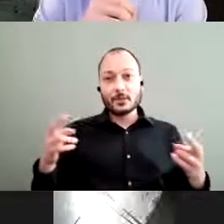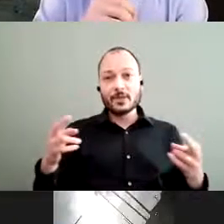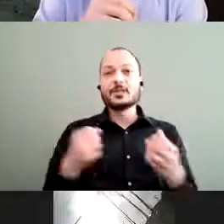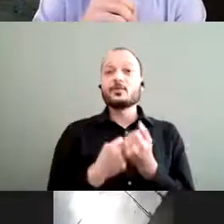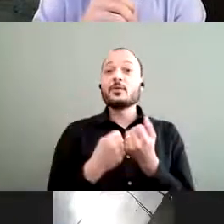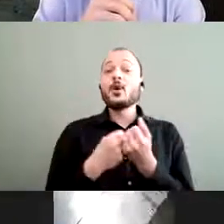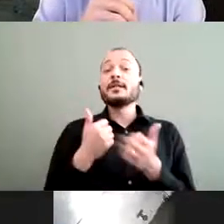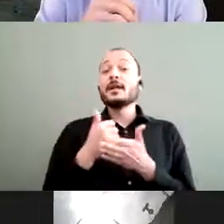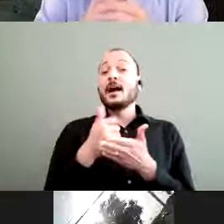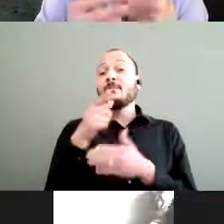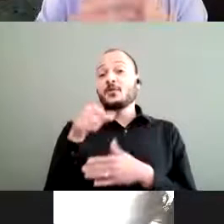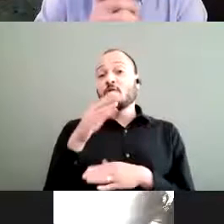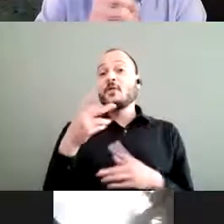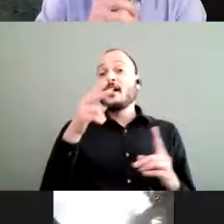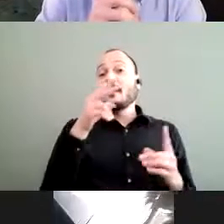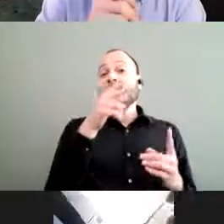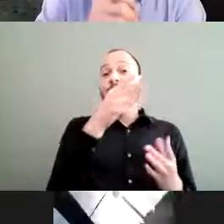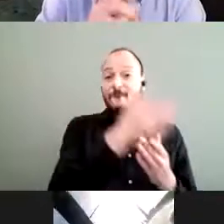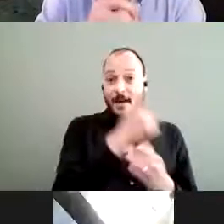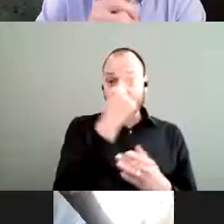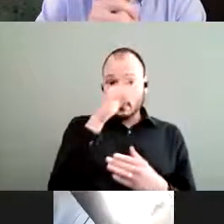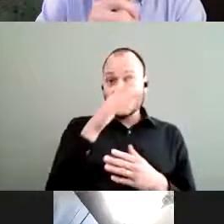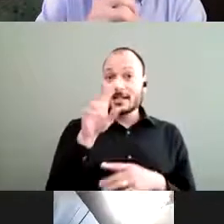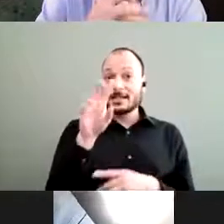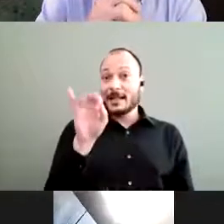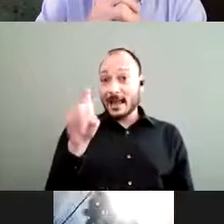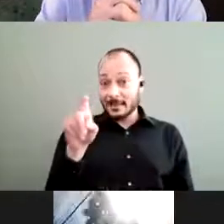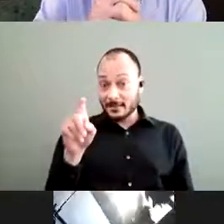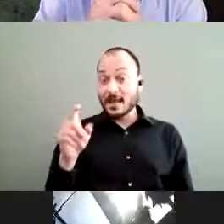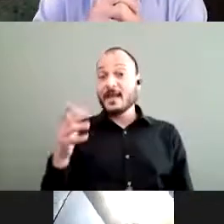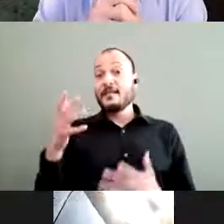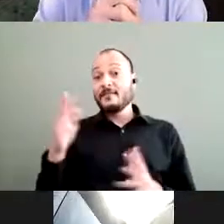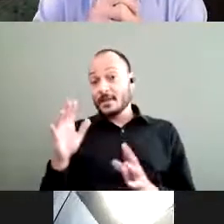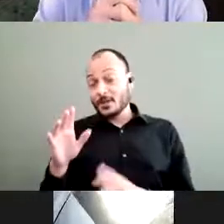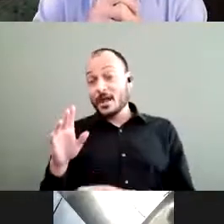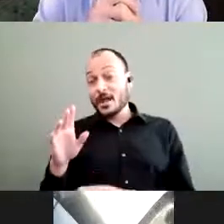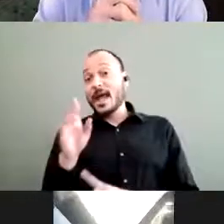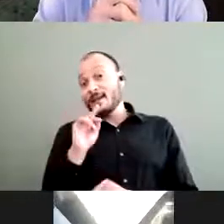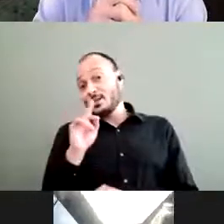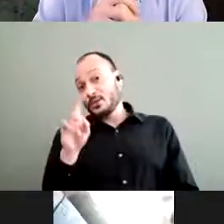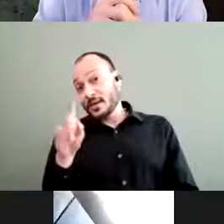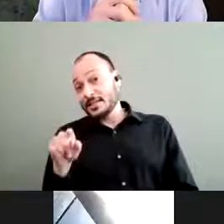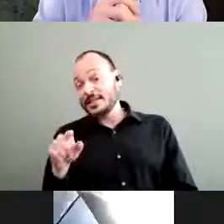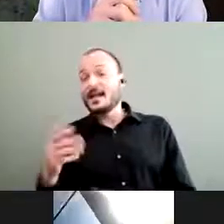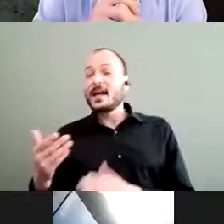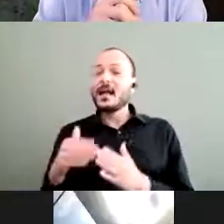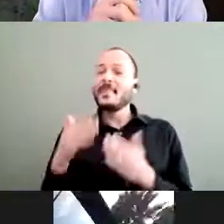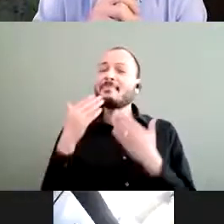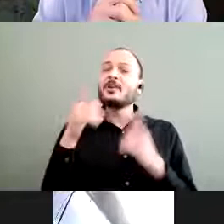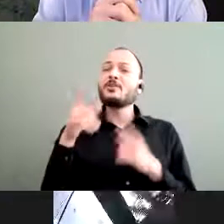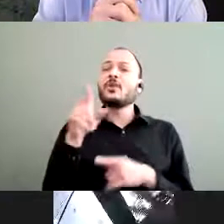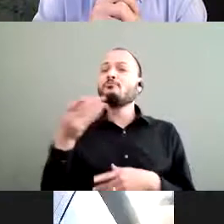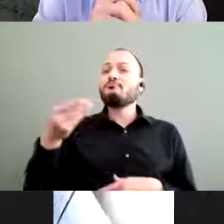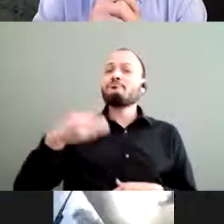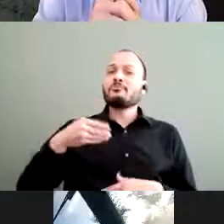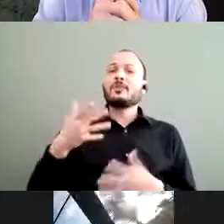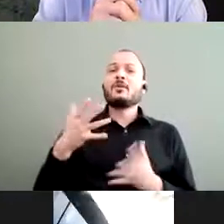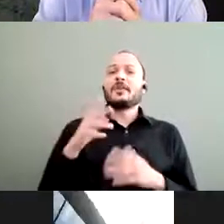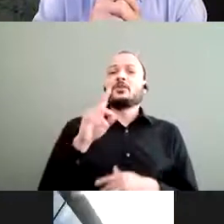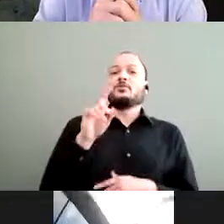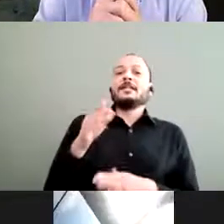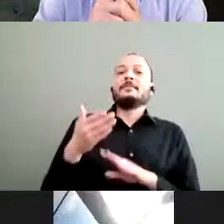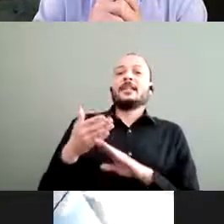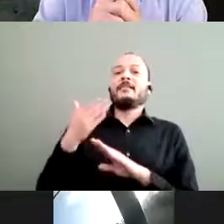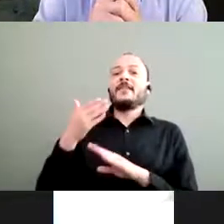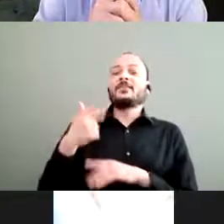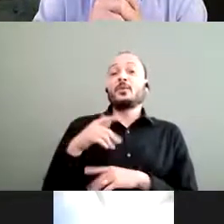help you file your taxes. And then we'll get to your questions. So again, thanks again to those of you who submitted questions in advance. We're gonna try to get